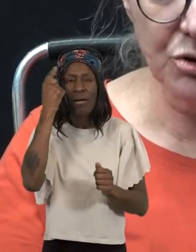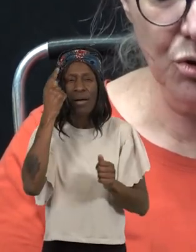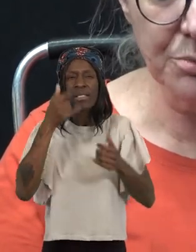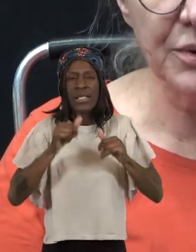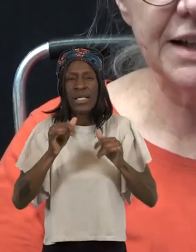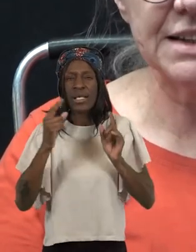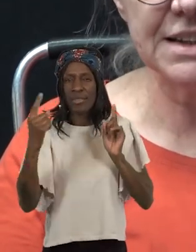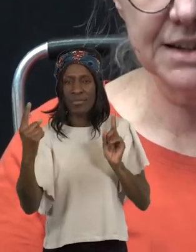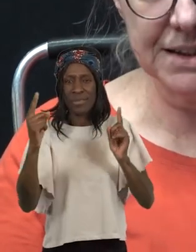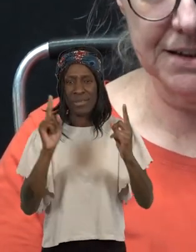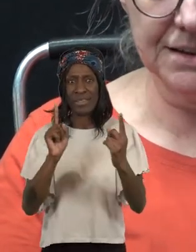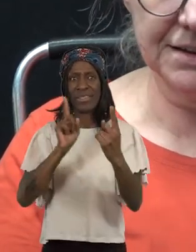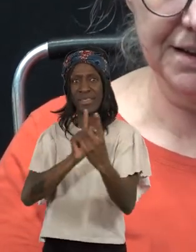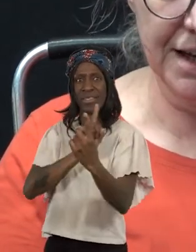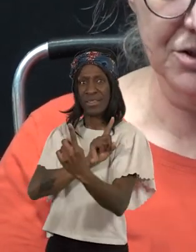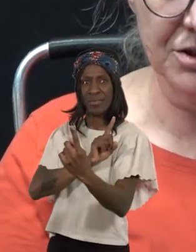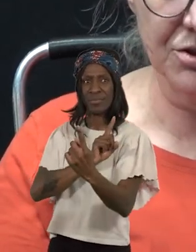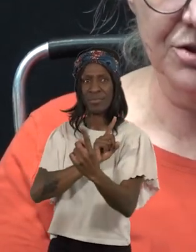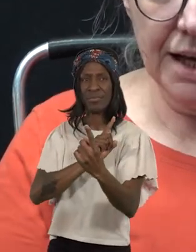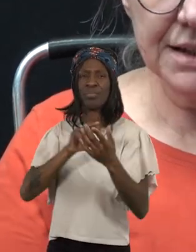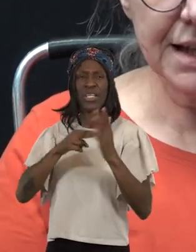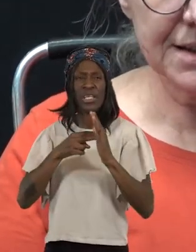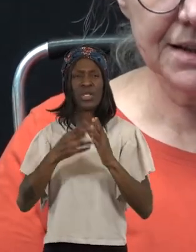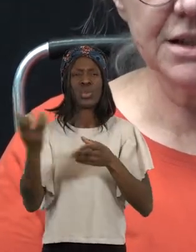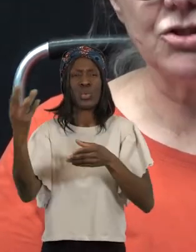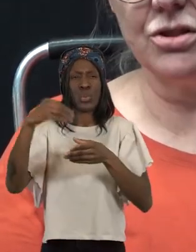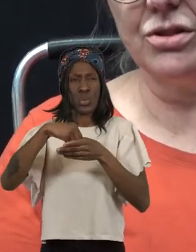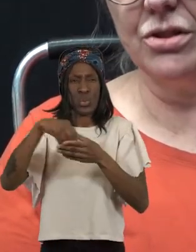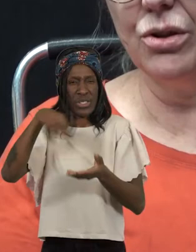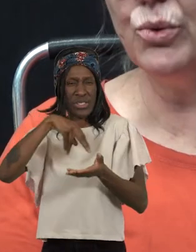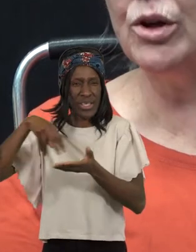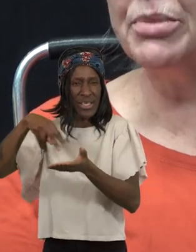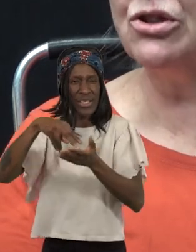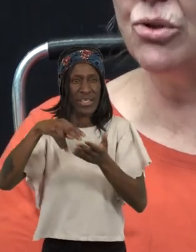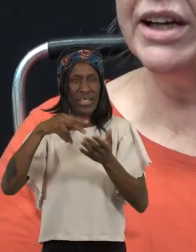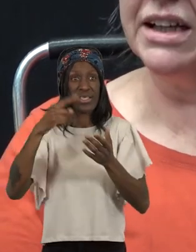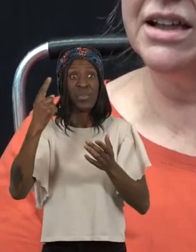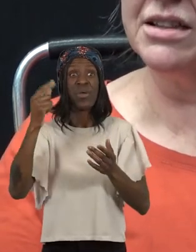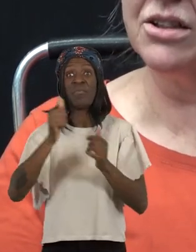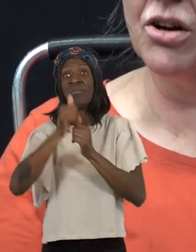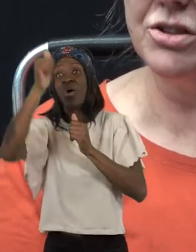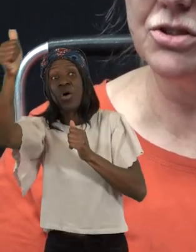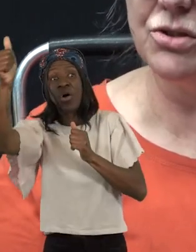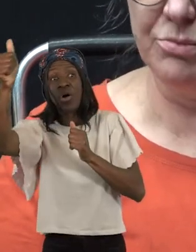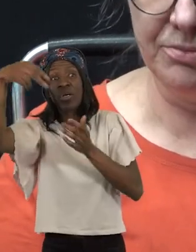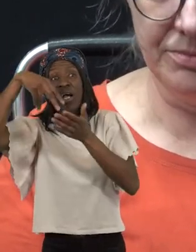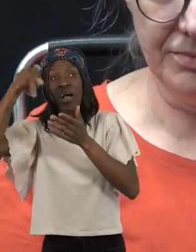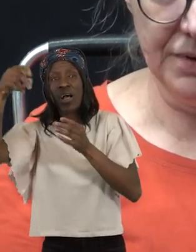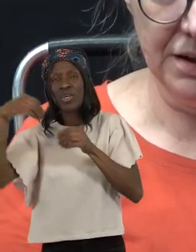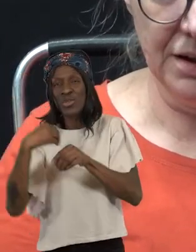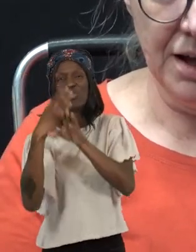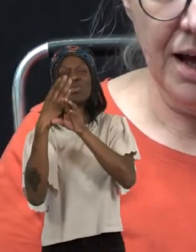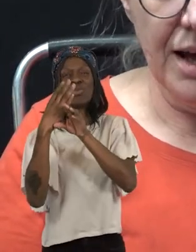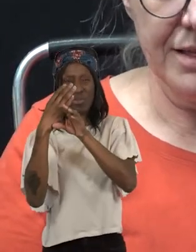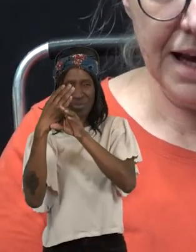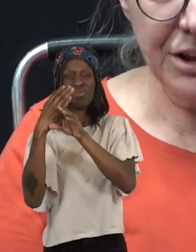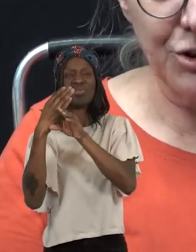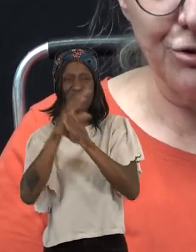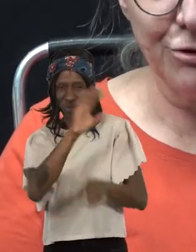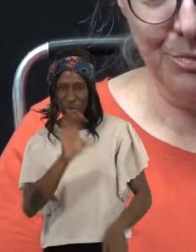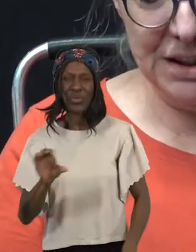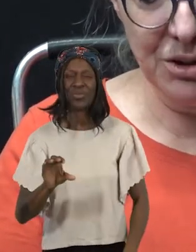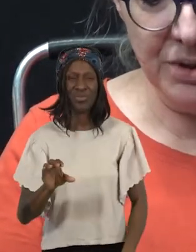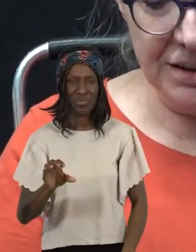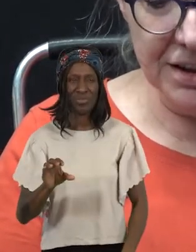and to incorporate distance dancers and guest teachers who will be joining us on Zoom. Thank